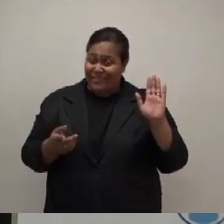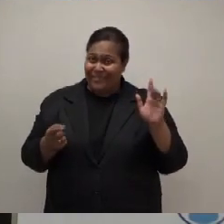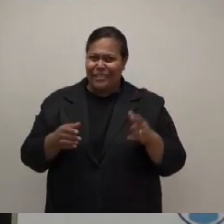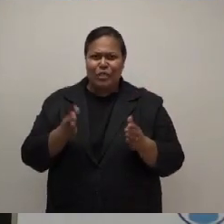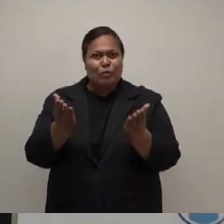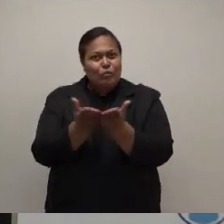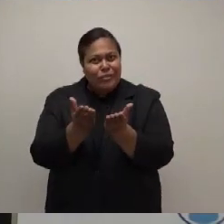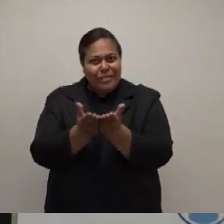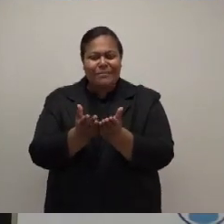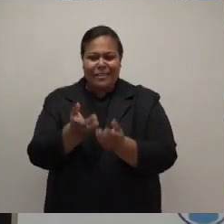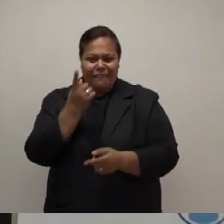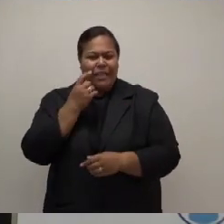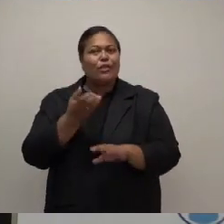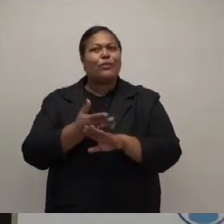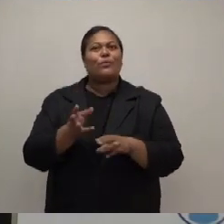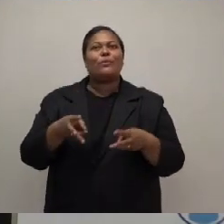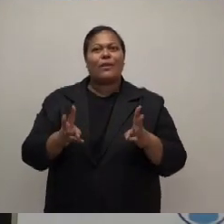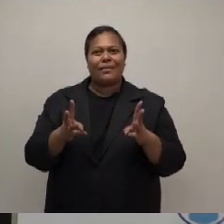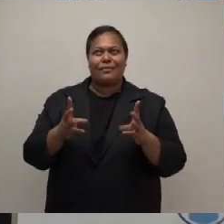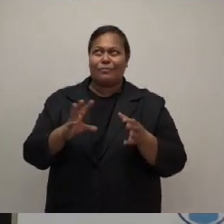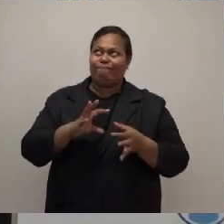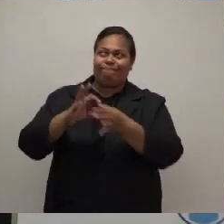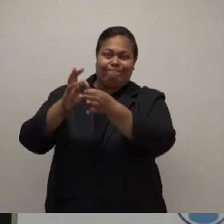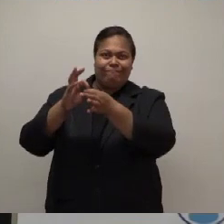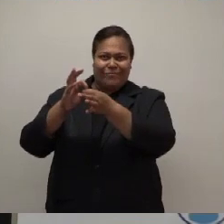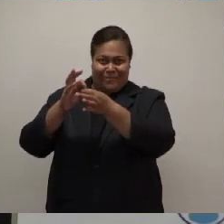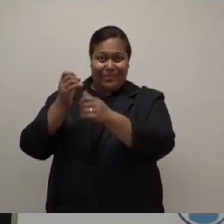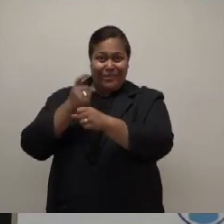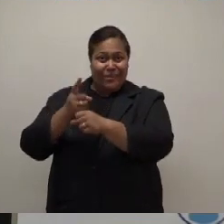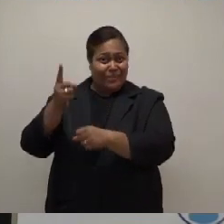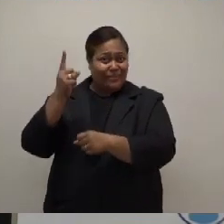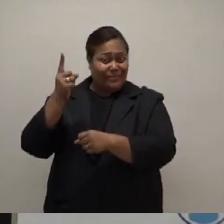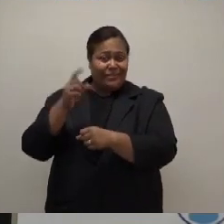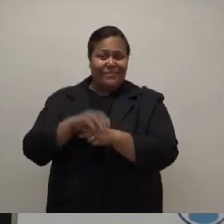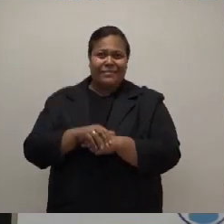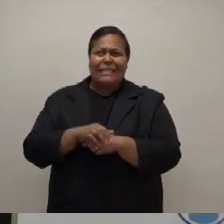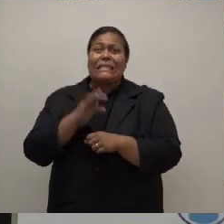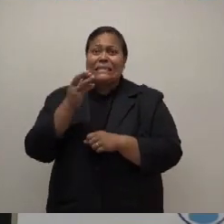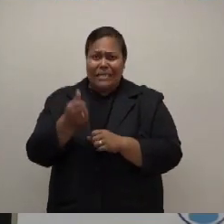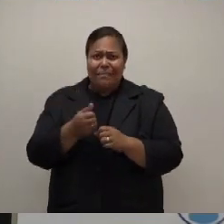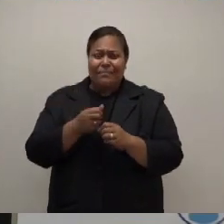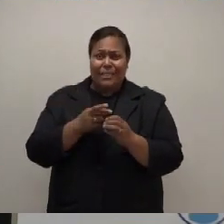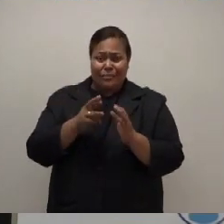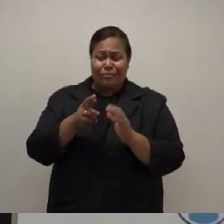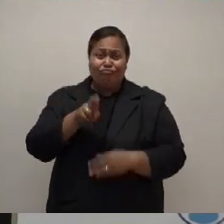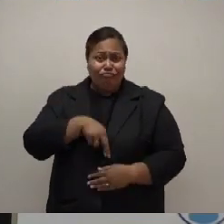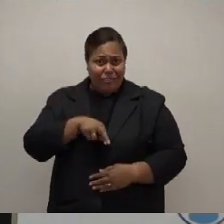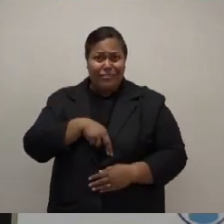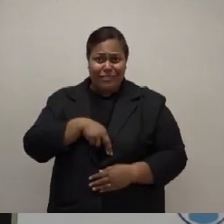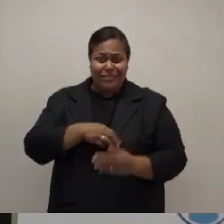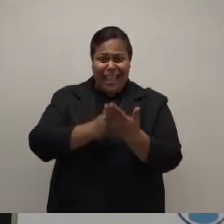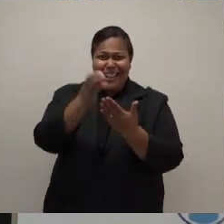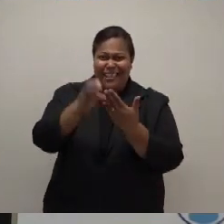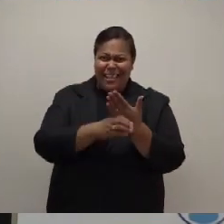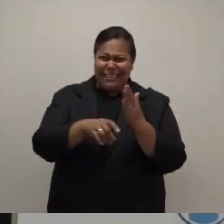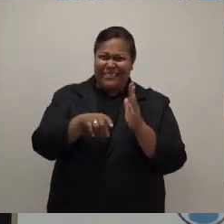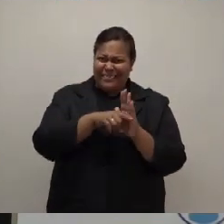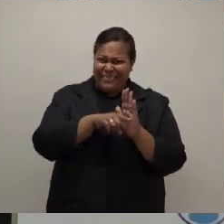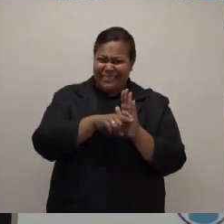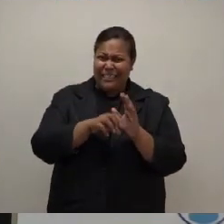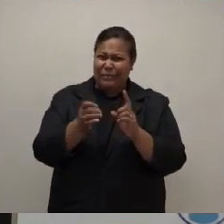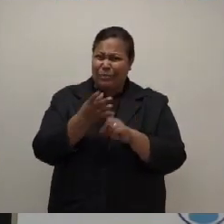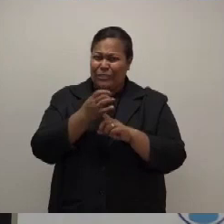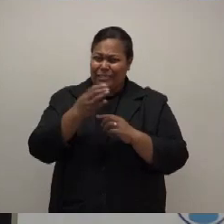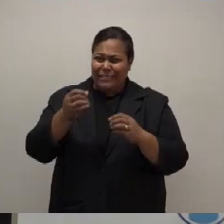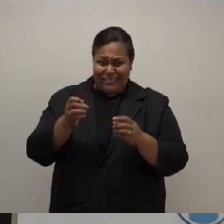ways to connect with God, even as some of the holiest days of religious calendars have passed. I thank